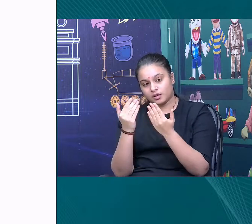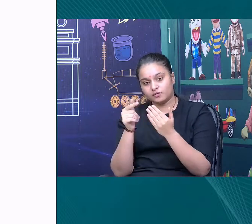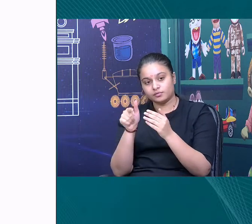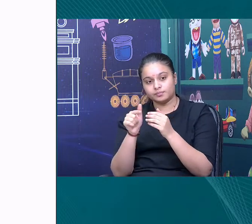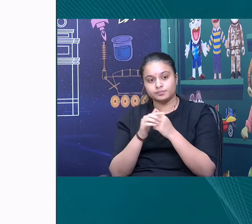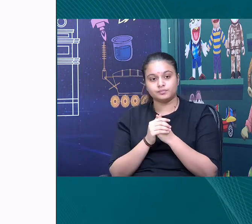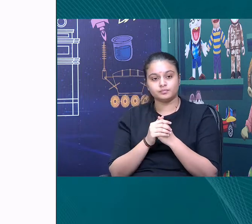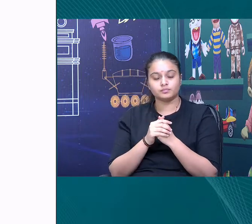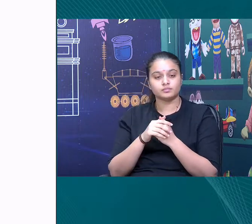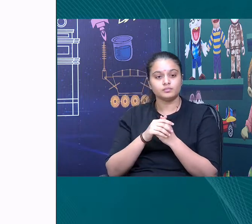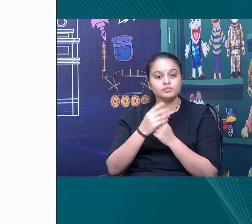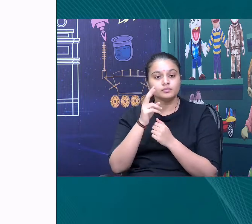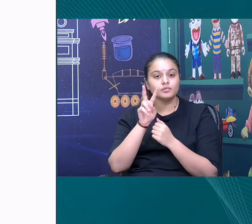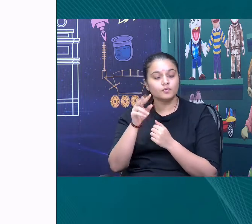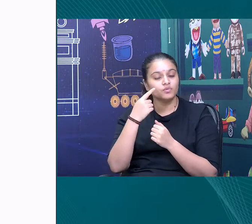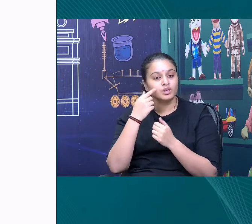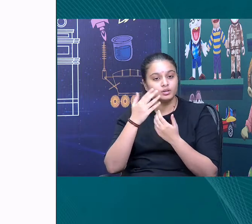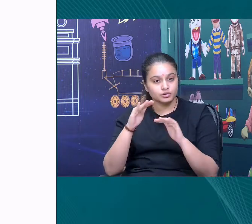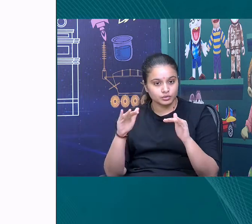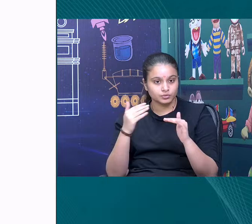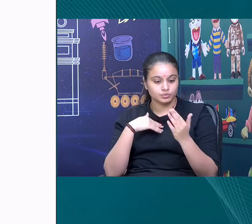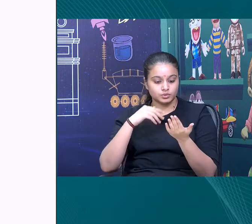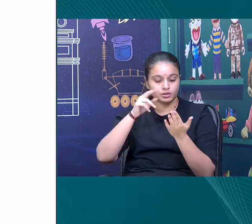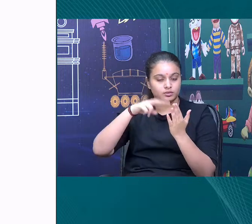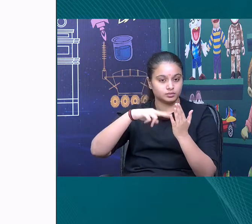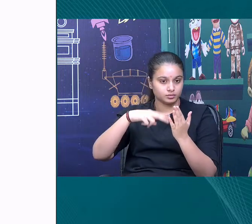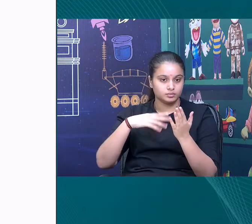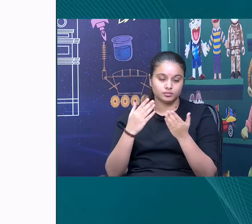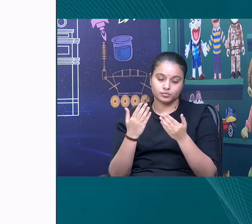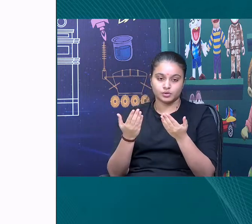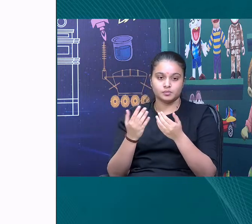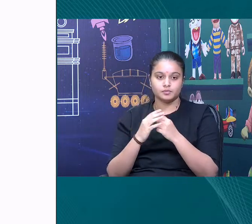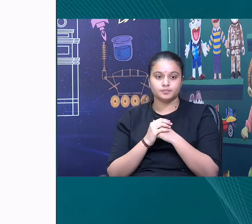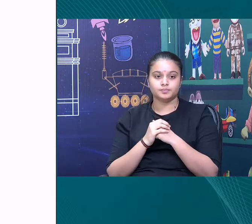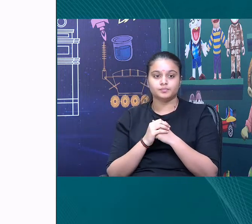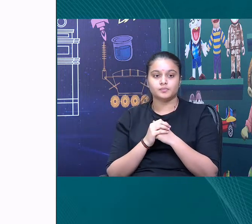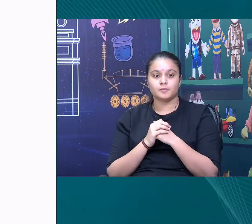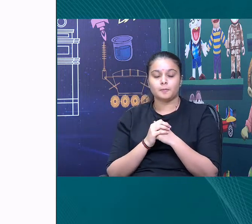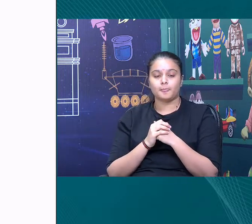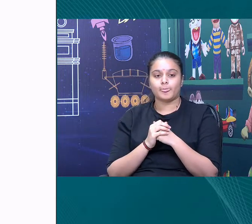and incandescence have been used to explain Stephen Hawking's personality.